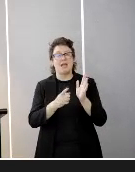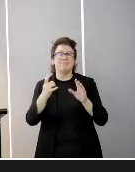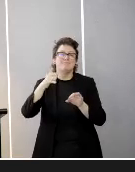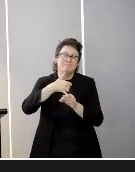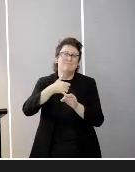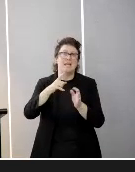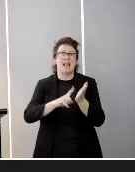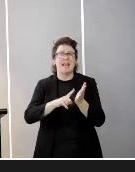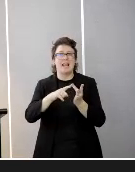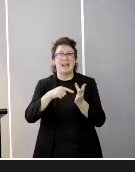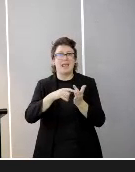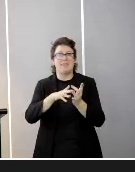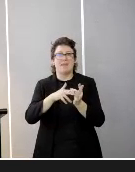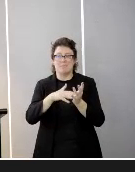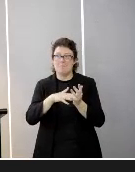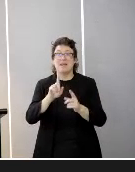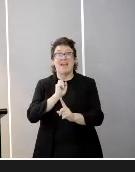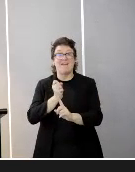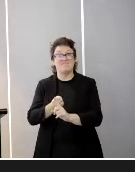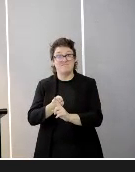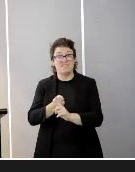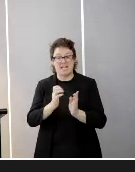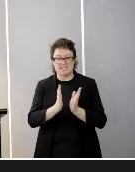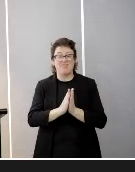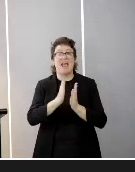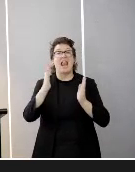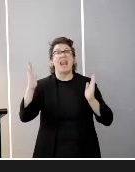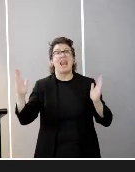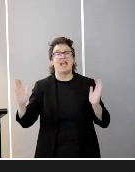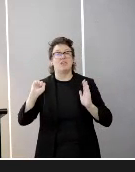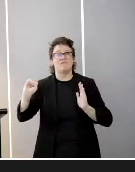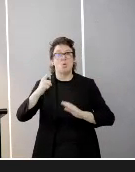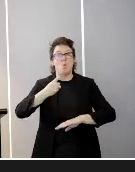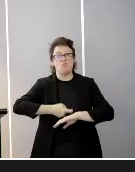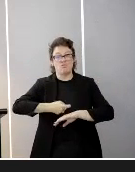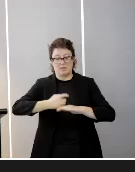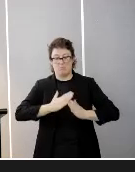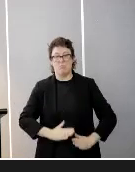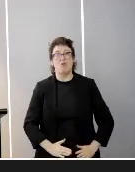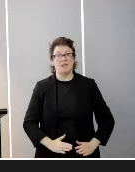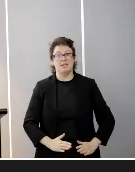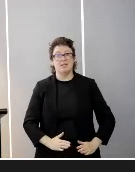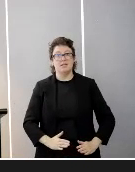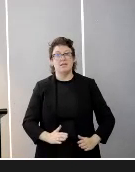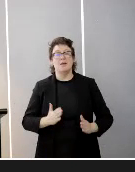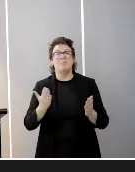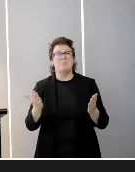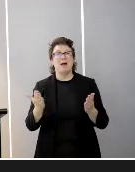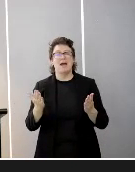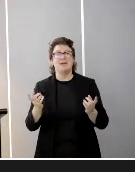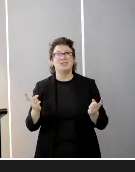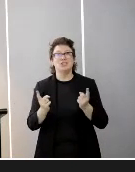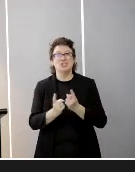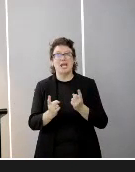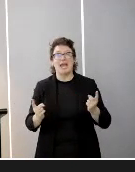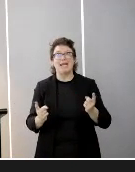bipolar disorder, does affect kind of the length of your rhythm. So yeah, it does seem to be changeable